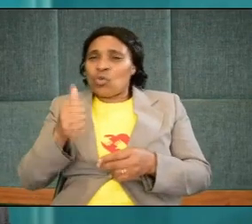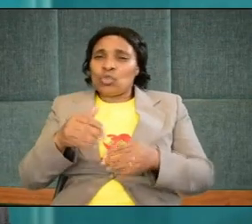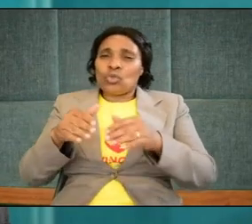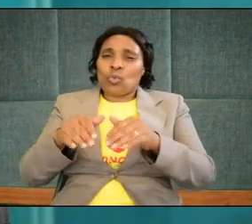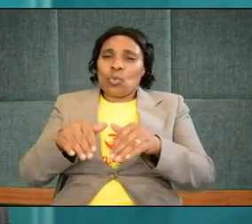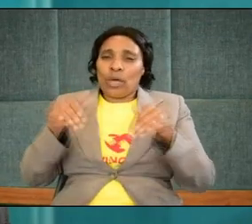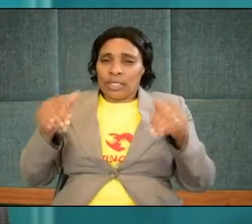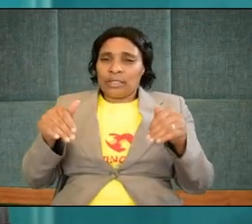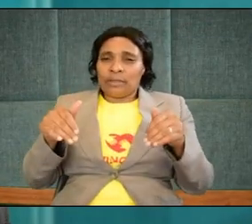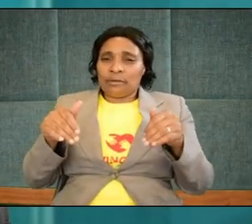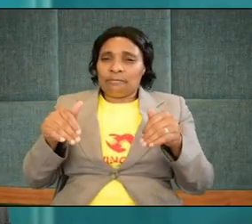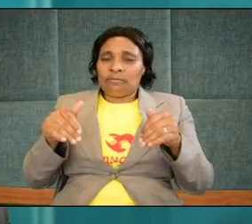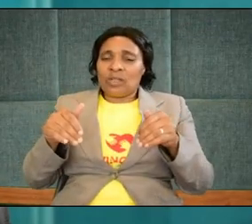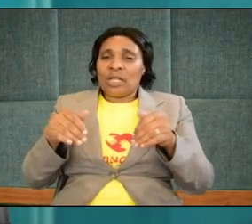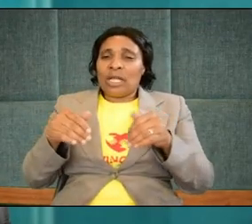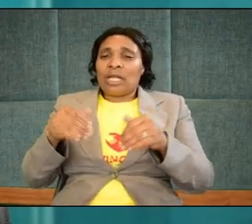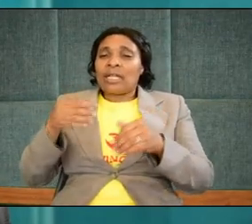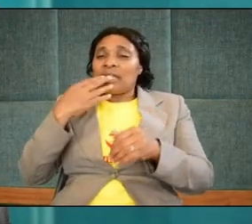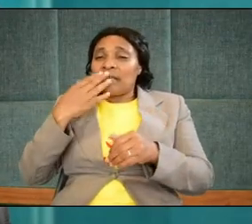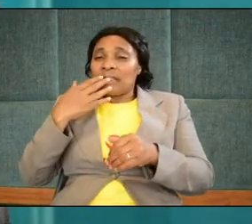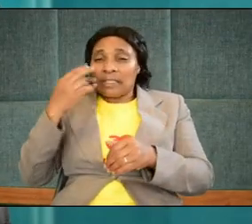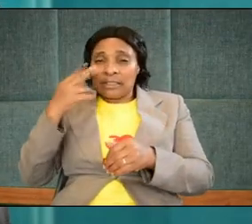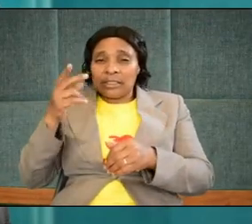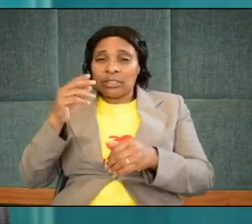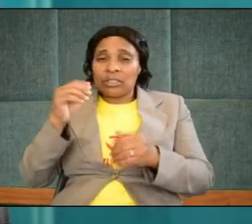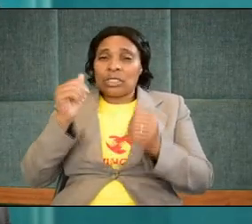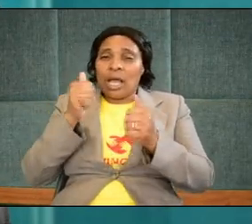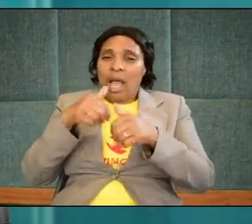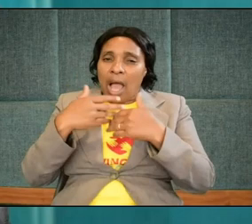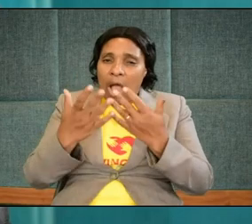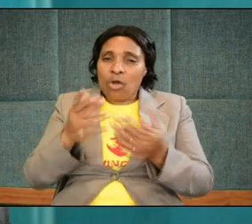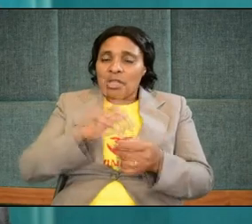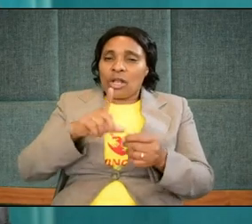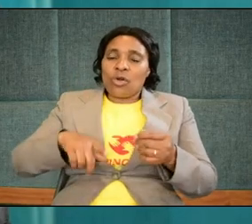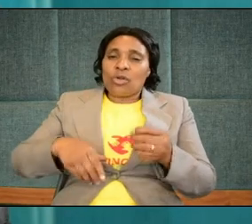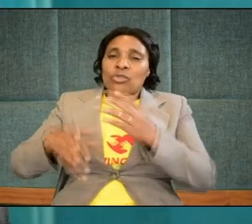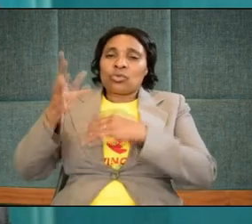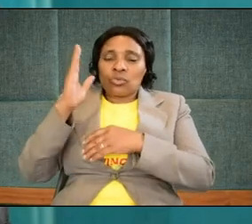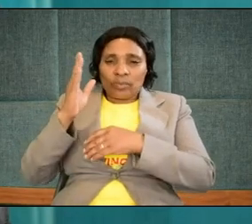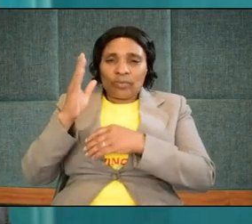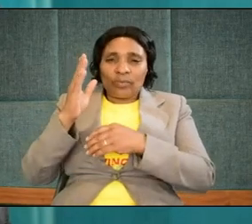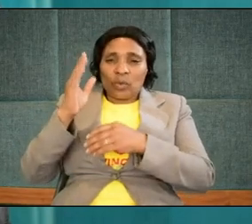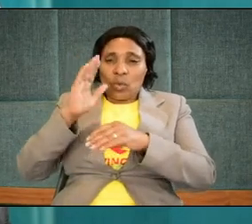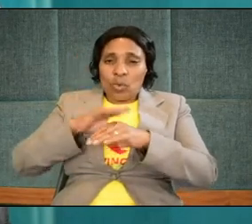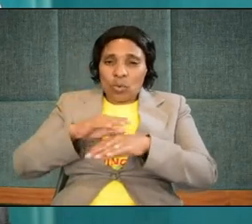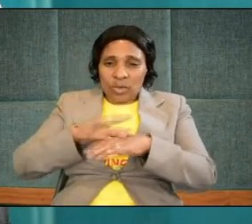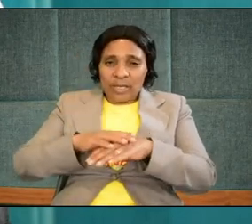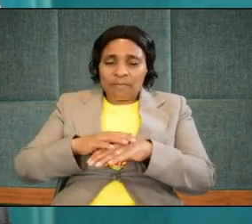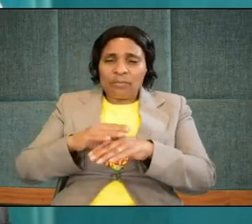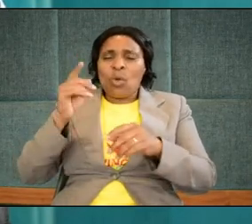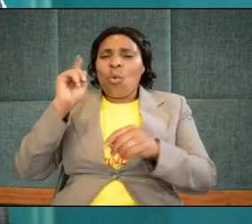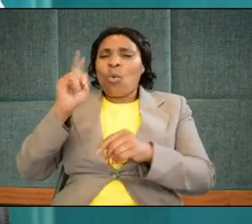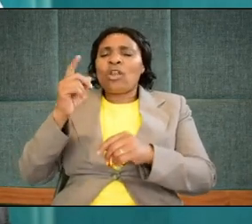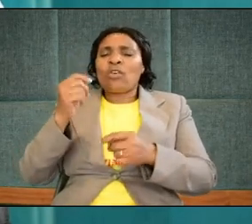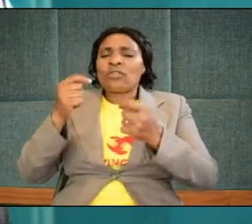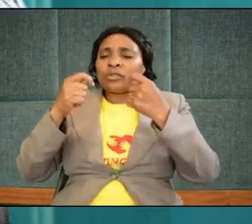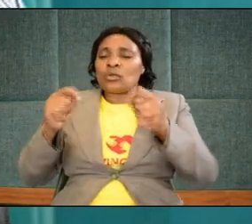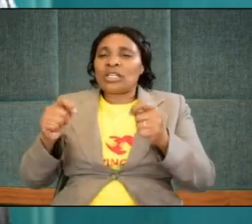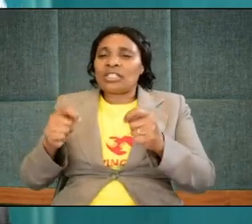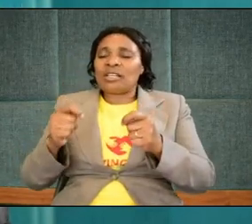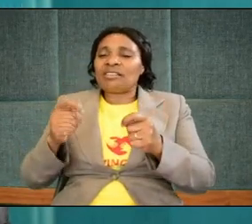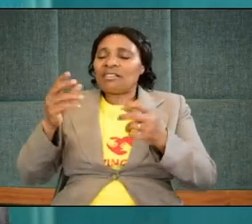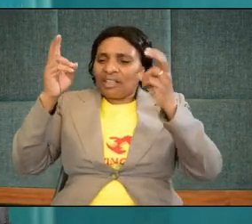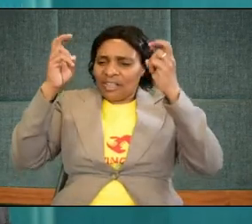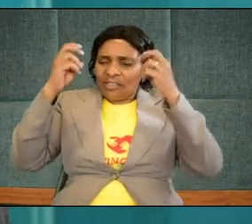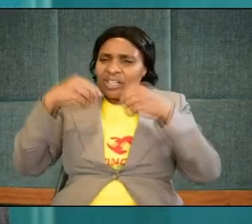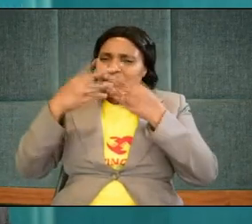and see that God is good. In fact, one of the temptations that Satan gave to Jesus was, jump down from this place